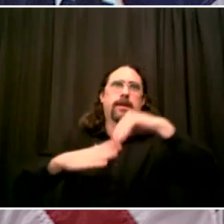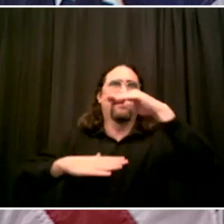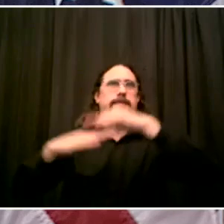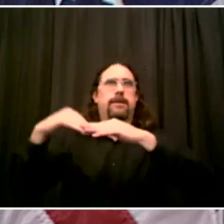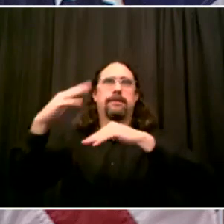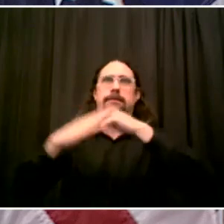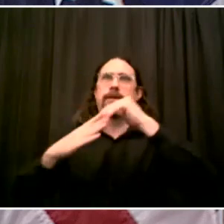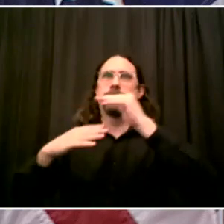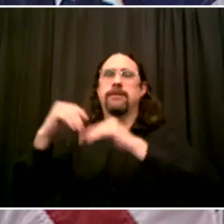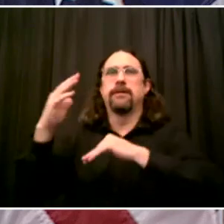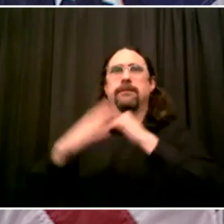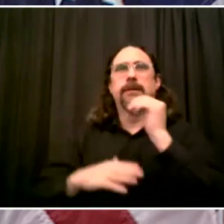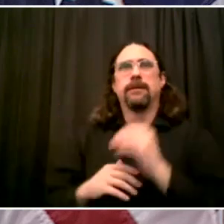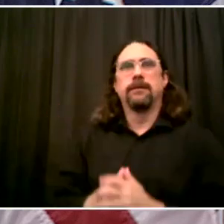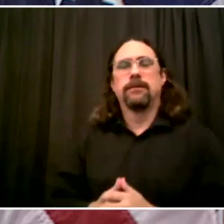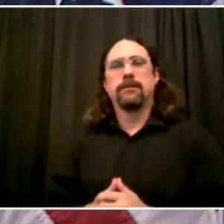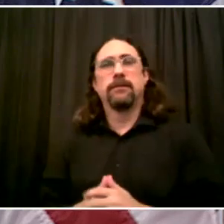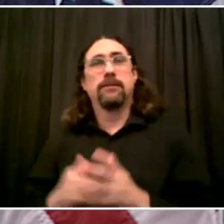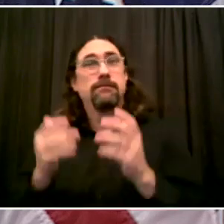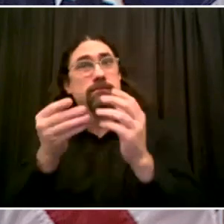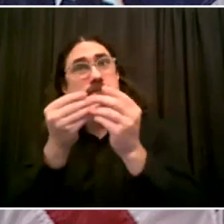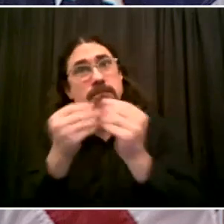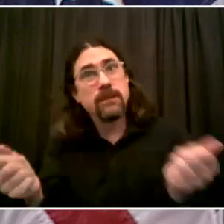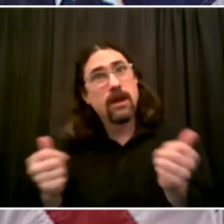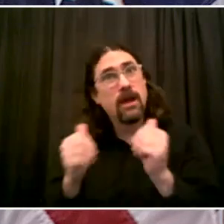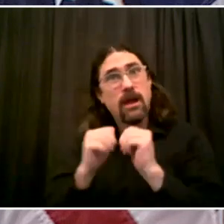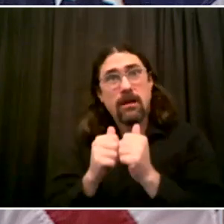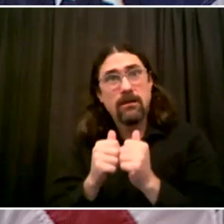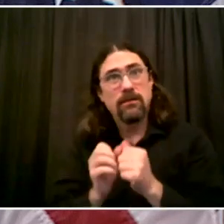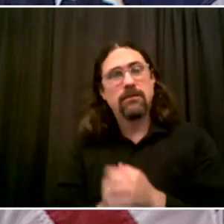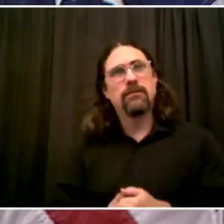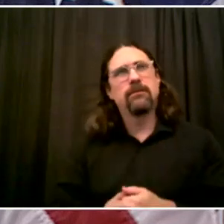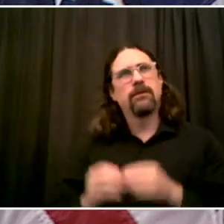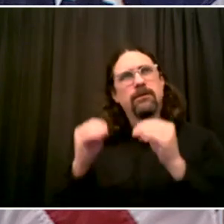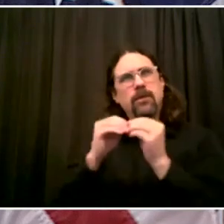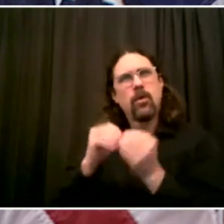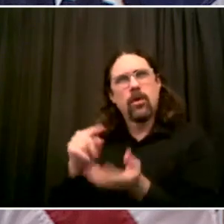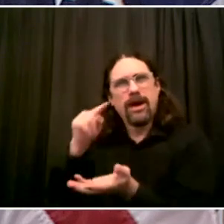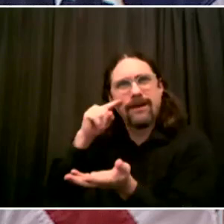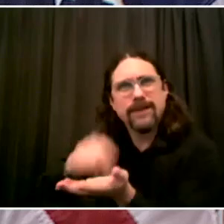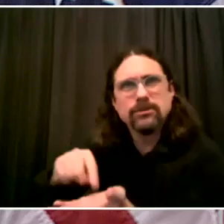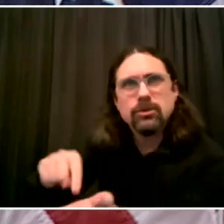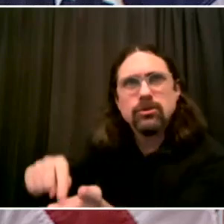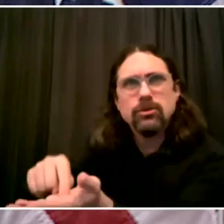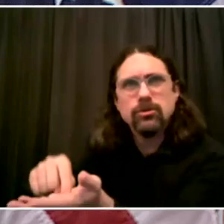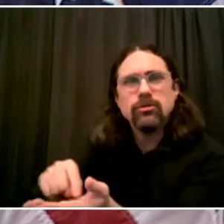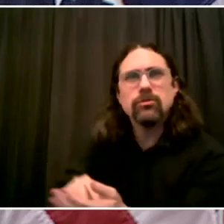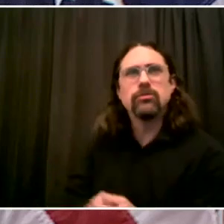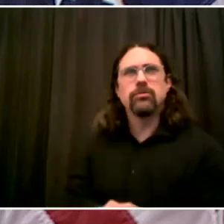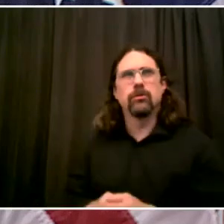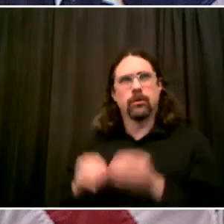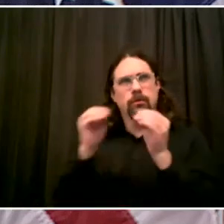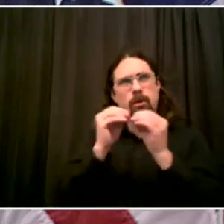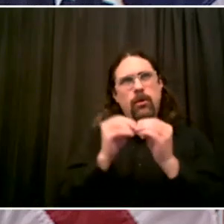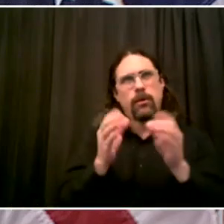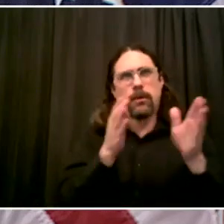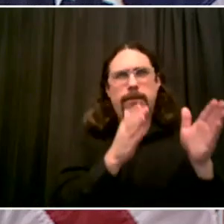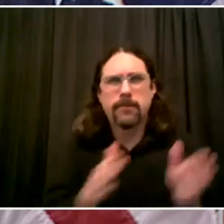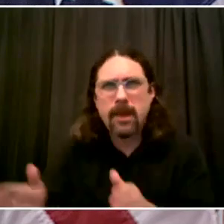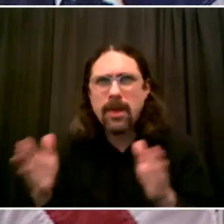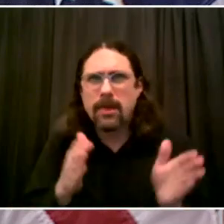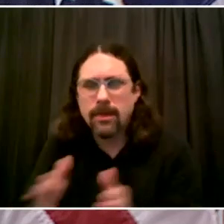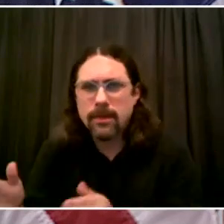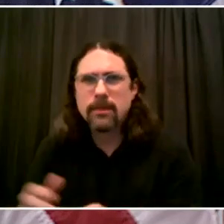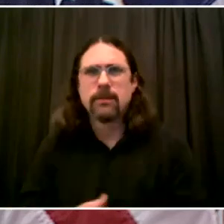force. And that work will actually help us to move forward, because neighborhood policing has worked. Neighborhood policing